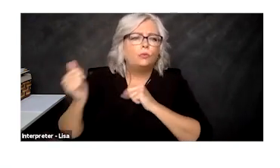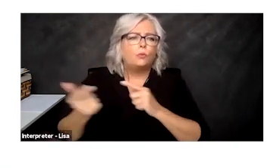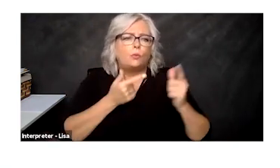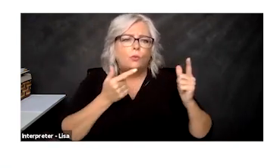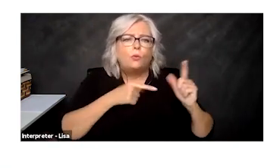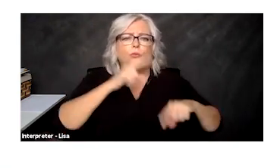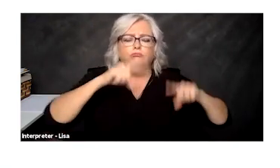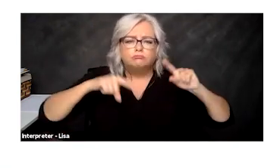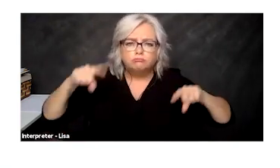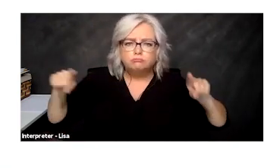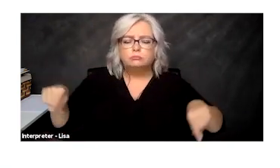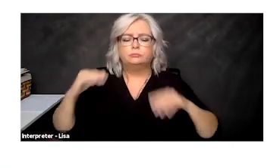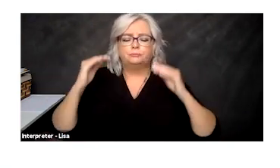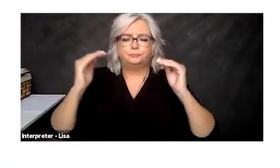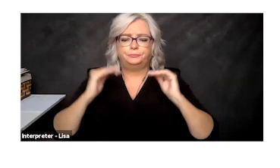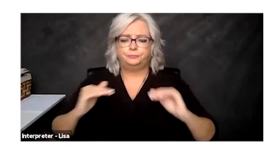Next slide, Truman.